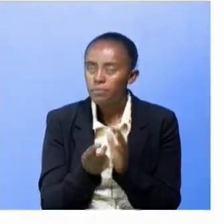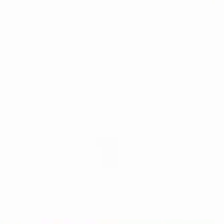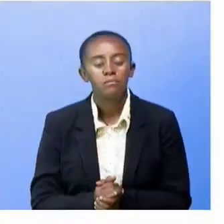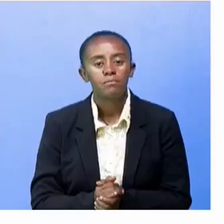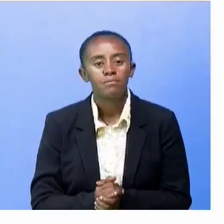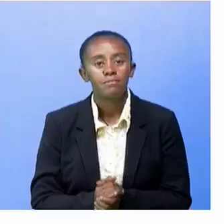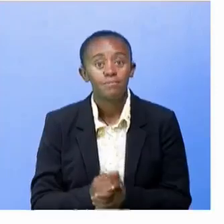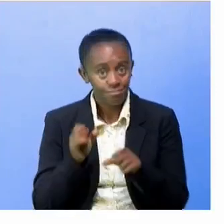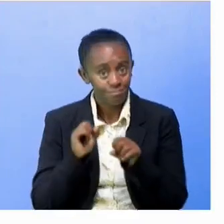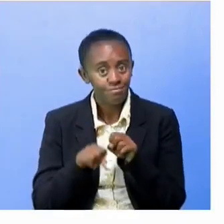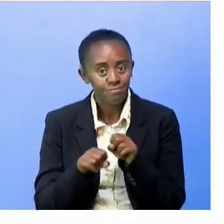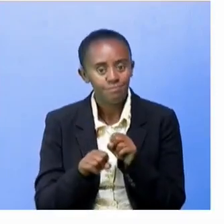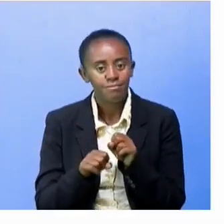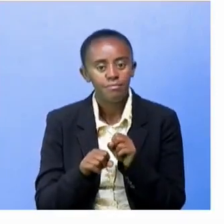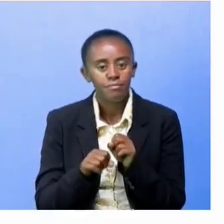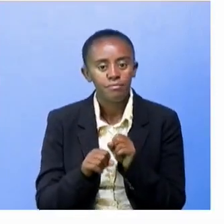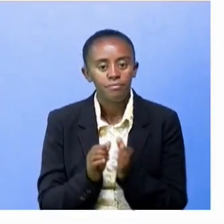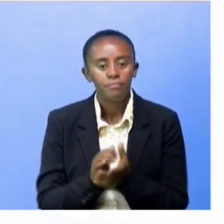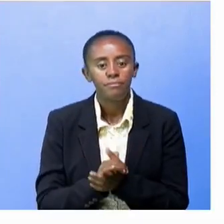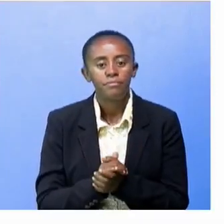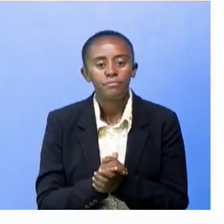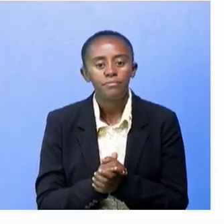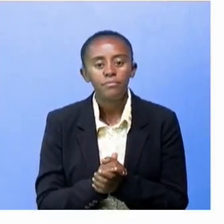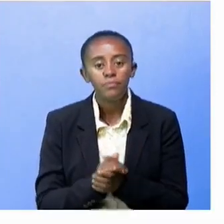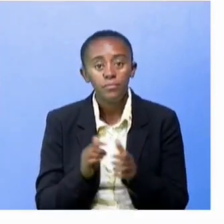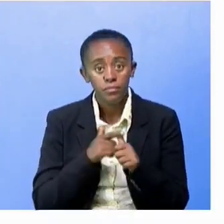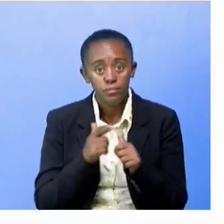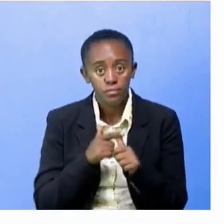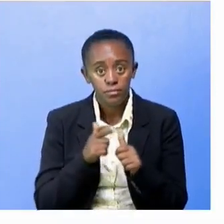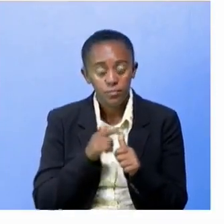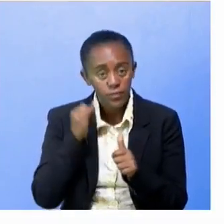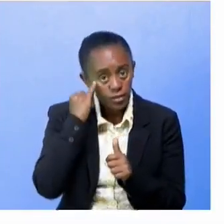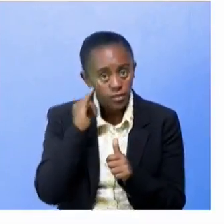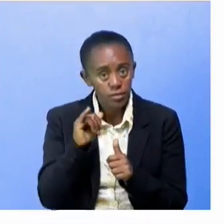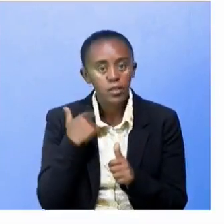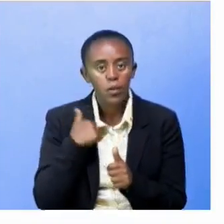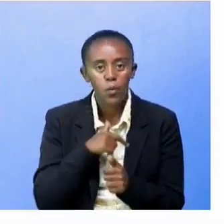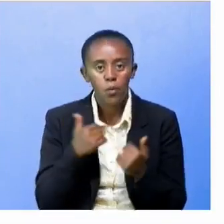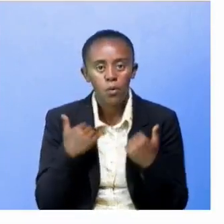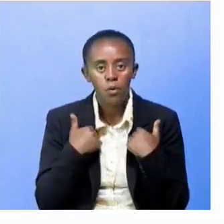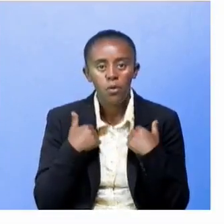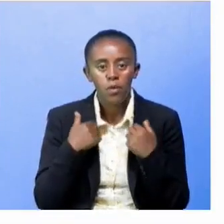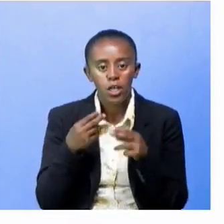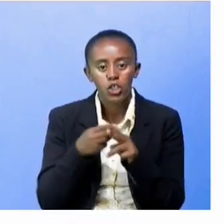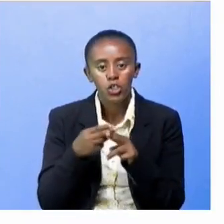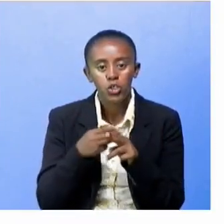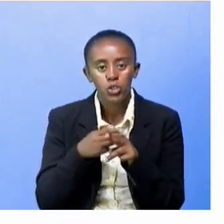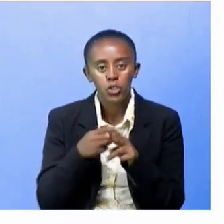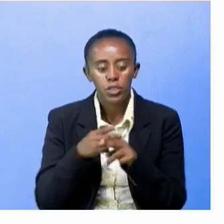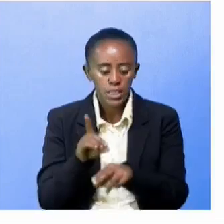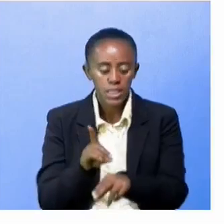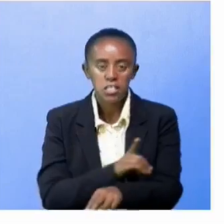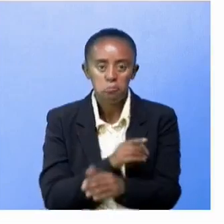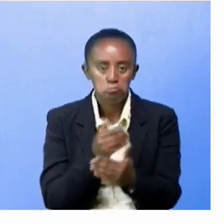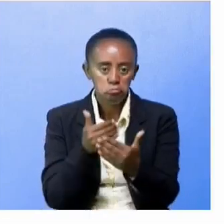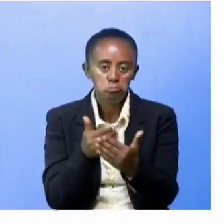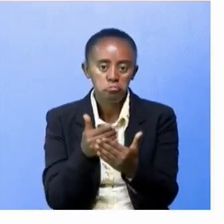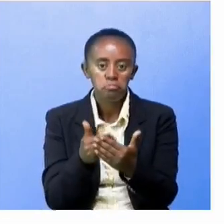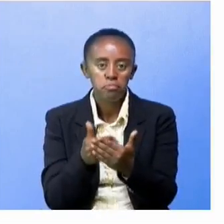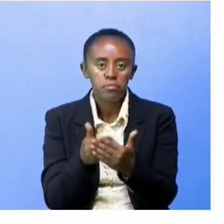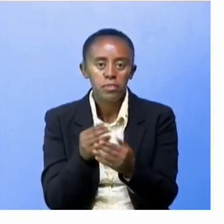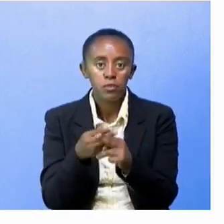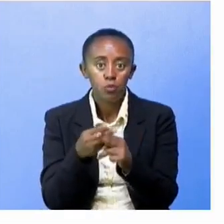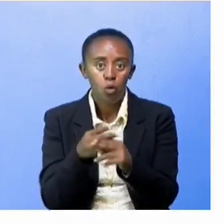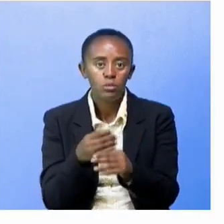about under the first idea, we have short distance.